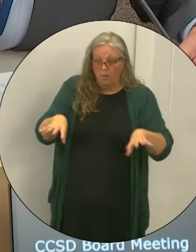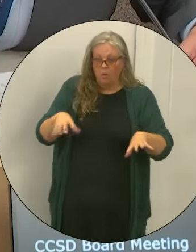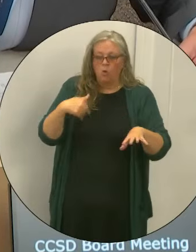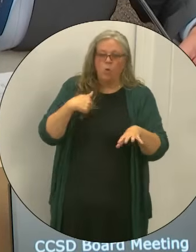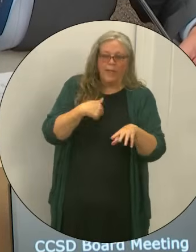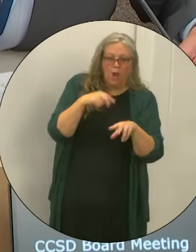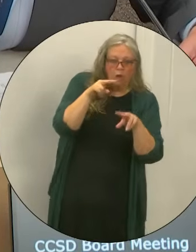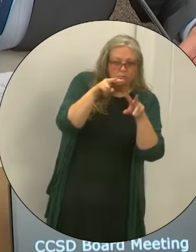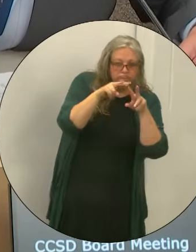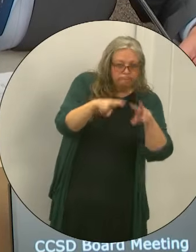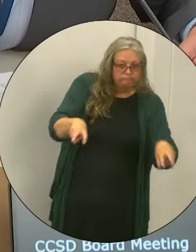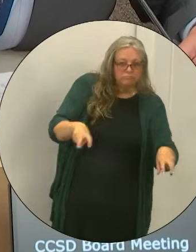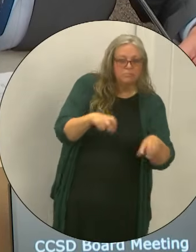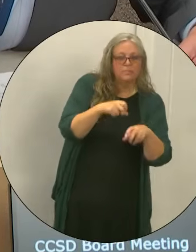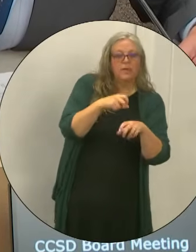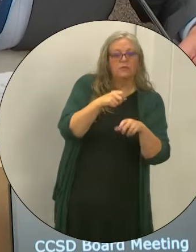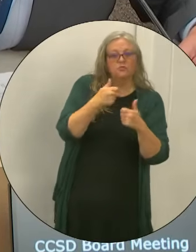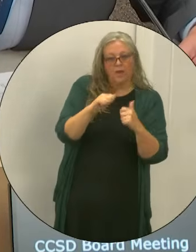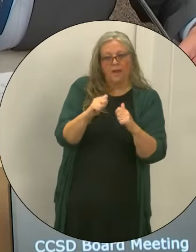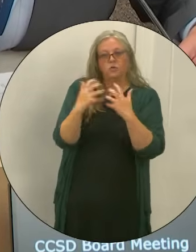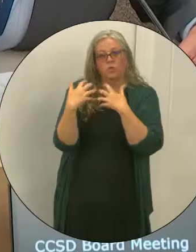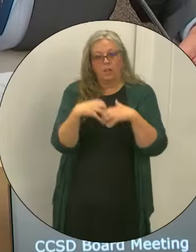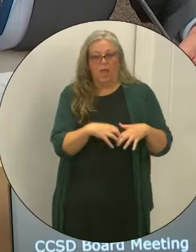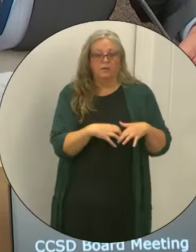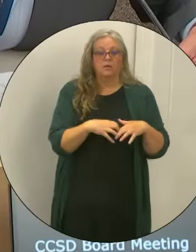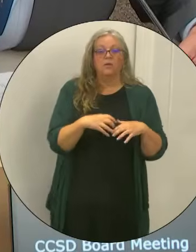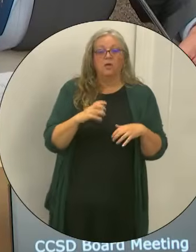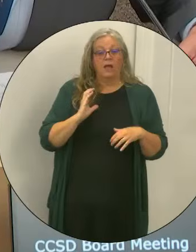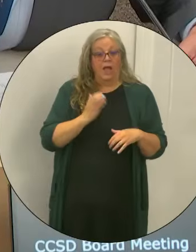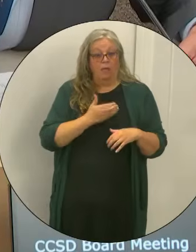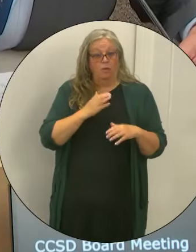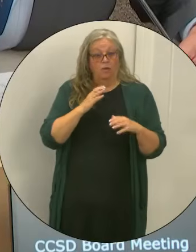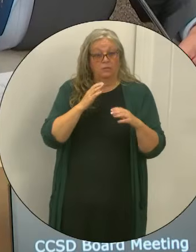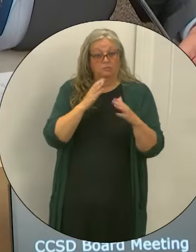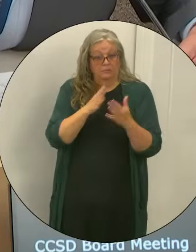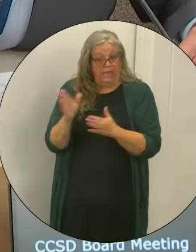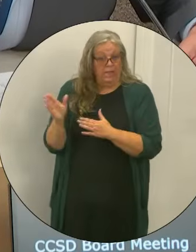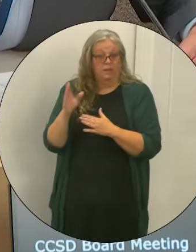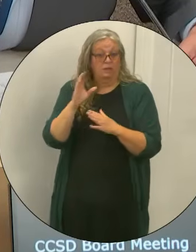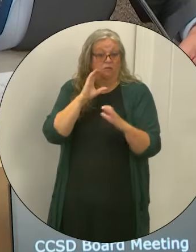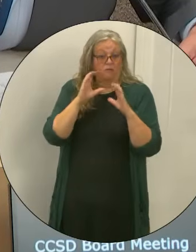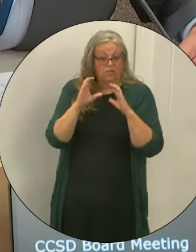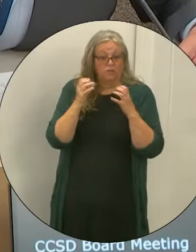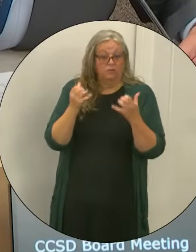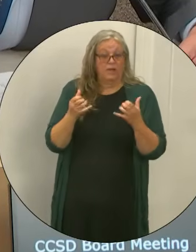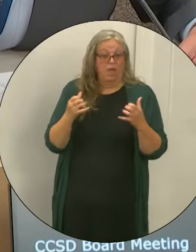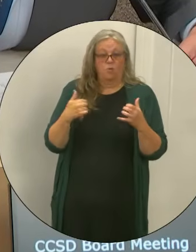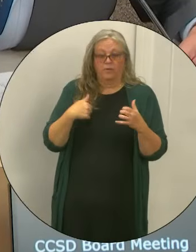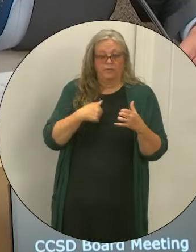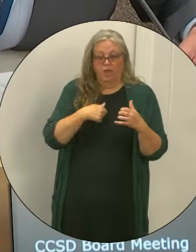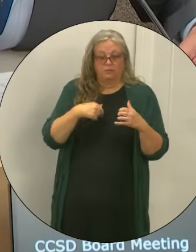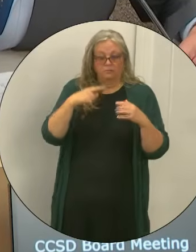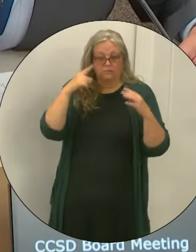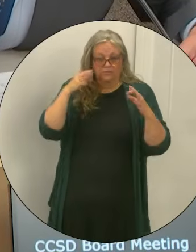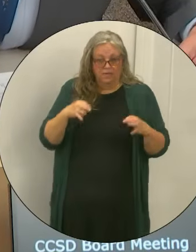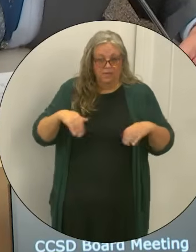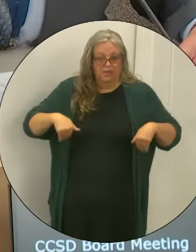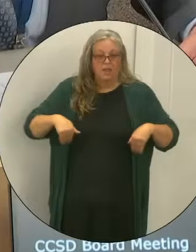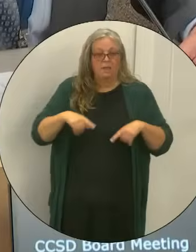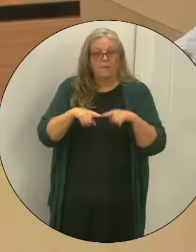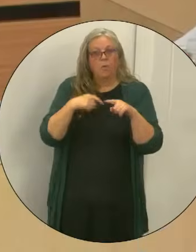the staff. So that is a conversation at this point. It hasn't actualized just yet, but that is something that we're looking